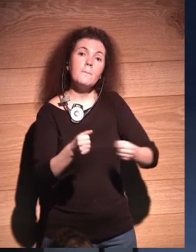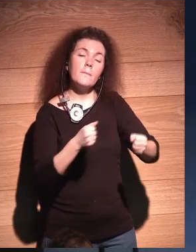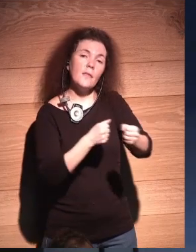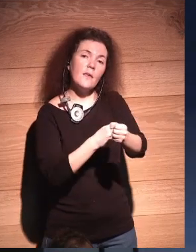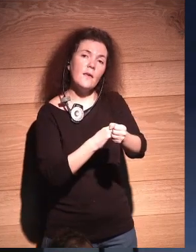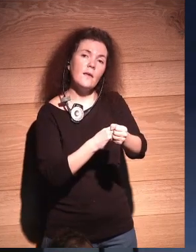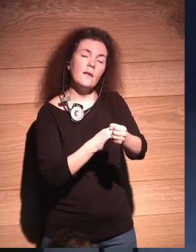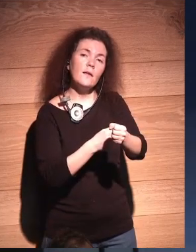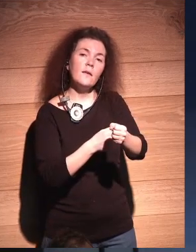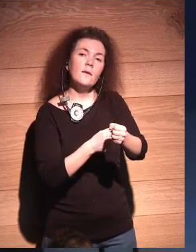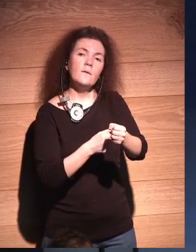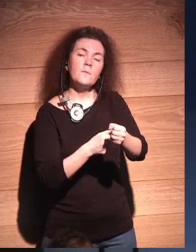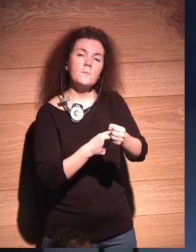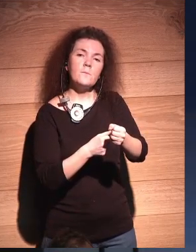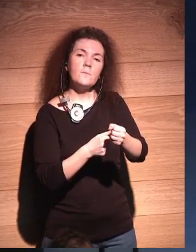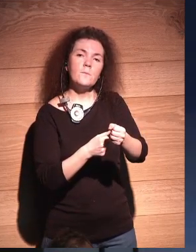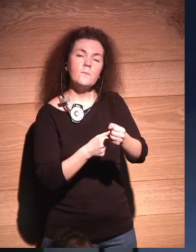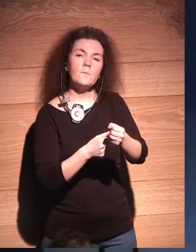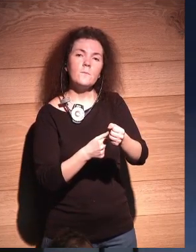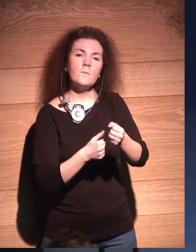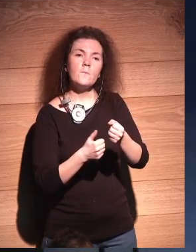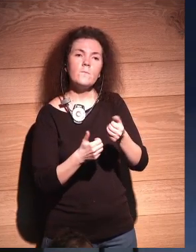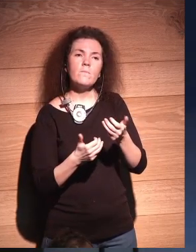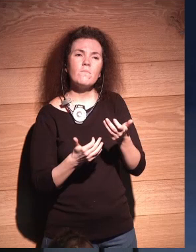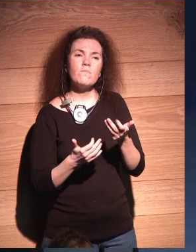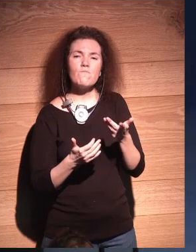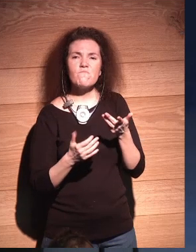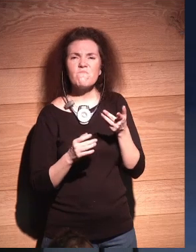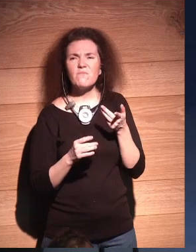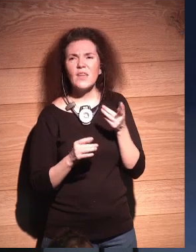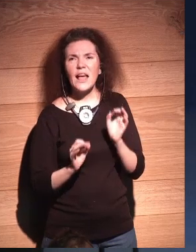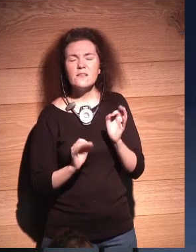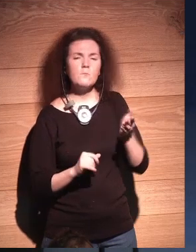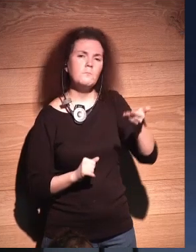is the number one thing that I think any kind of